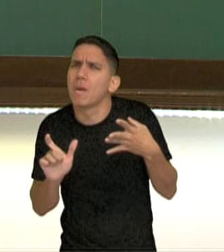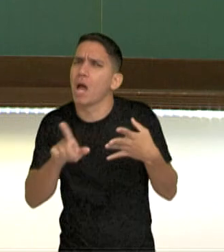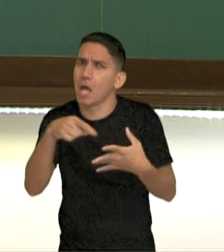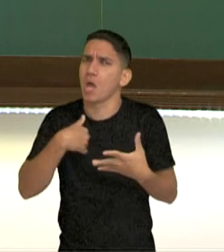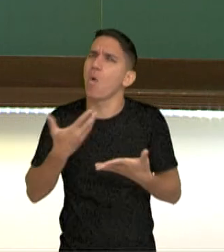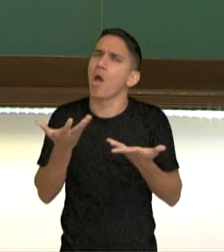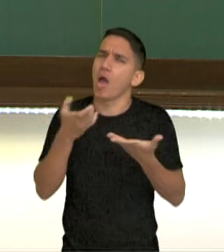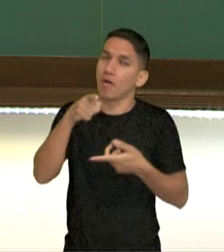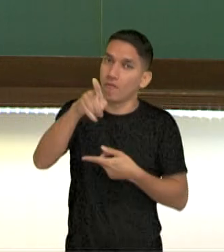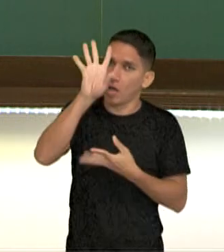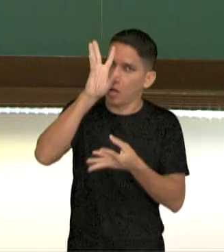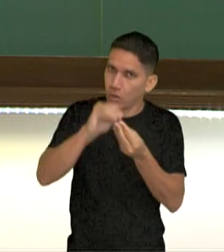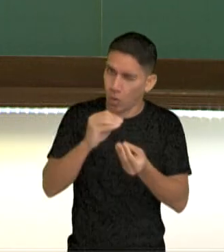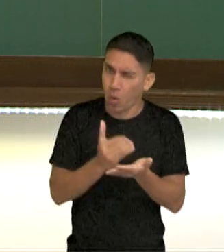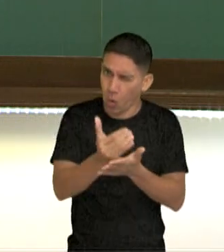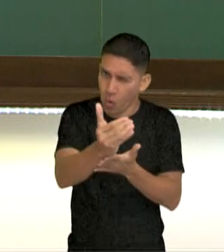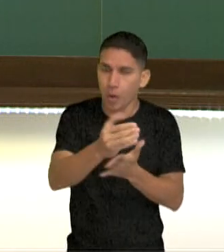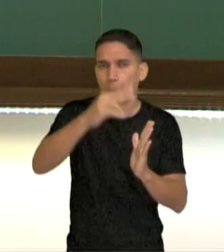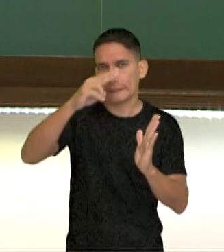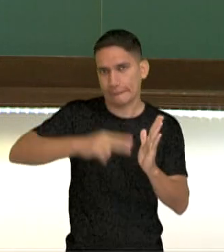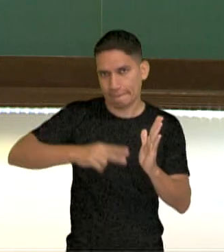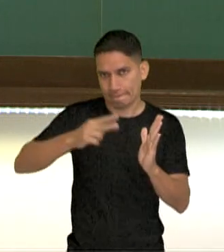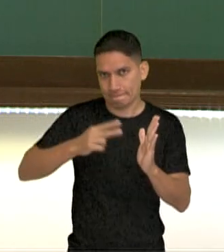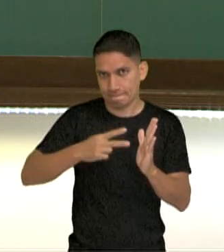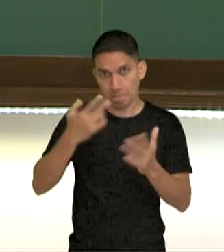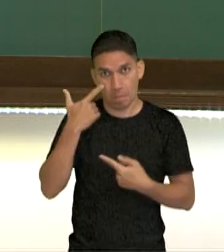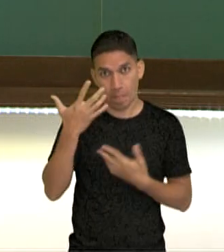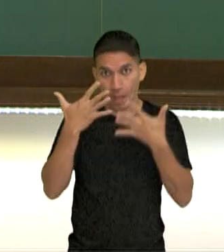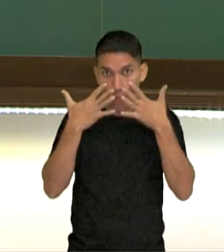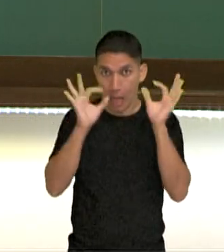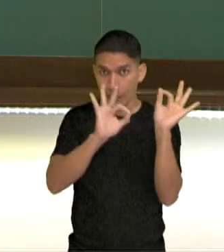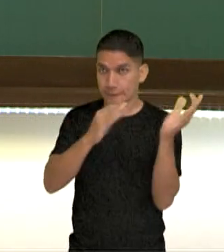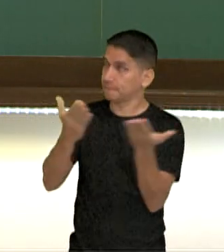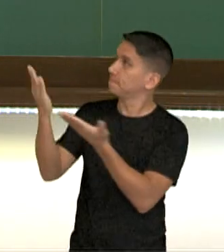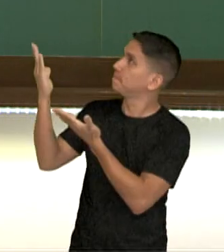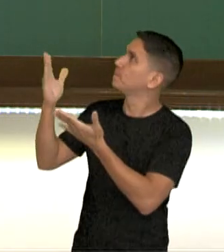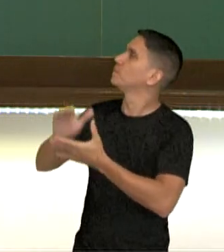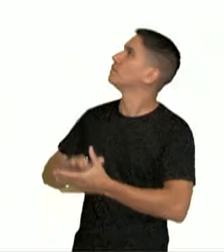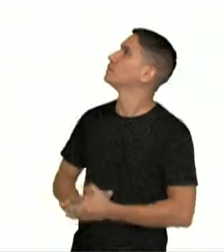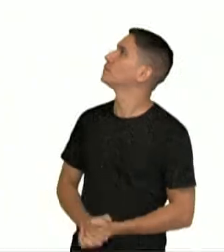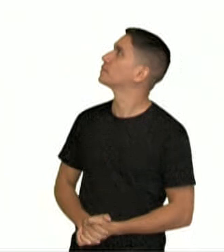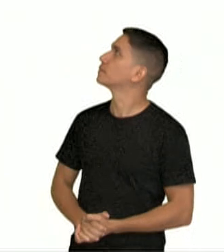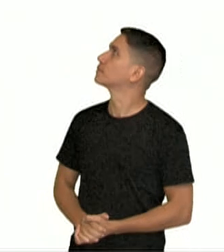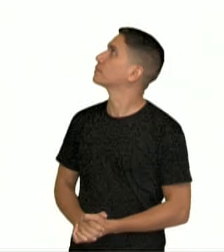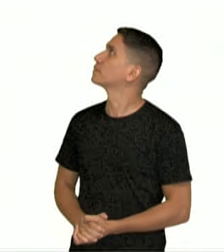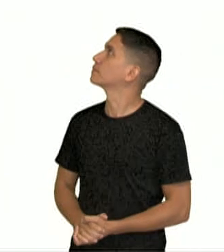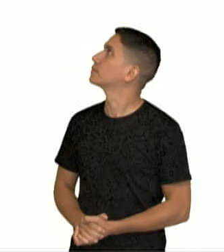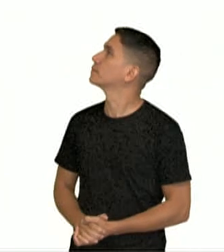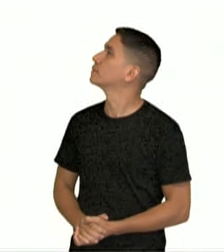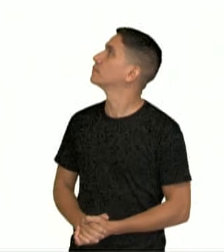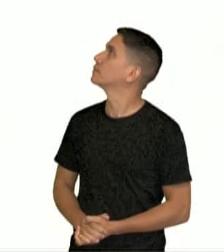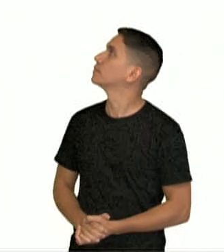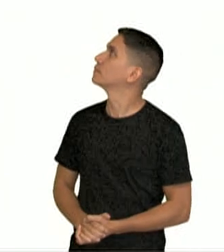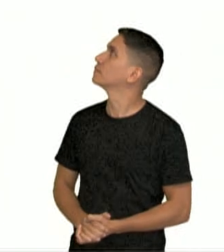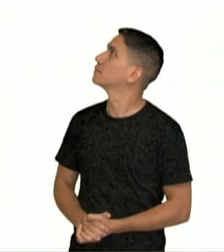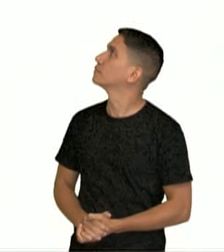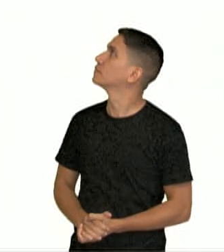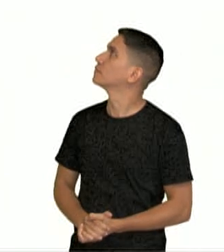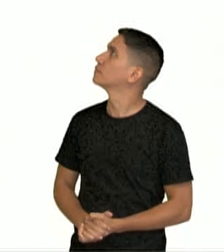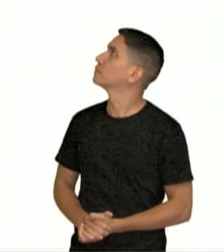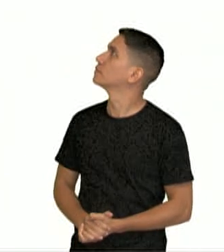compreendam. Vamos começar então? Então, time to listening. The Flintstones